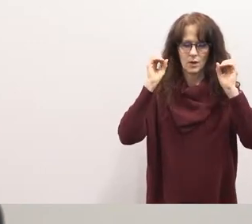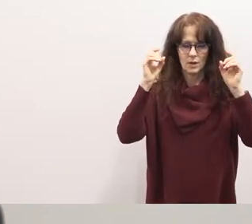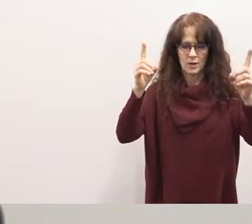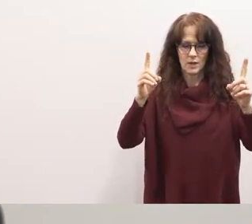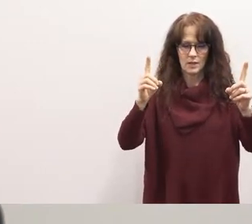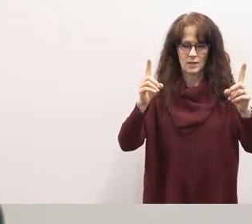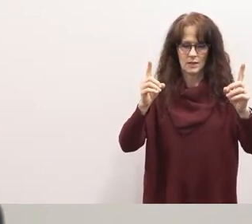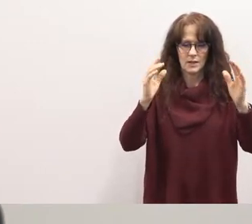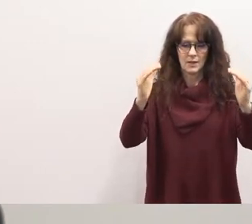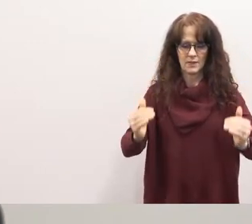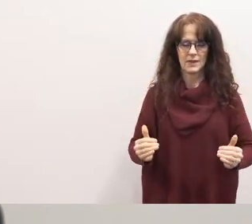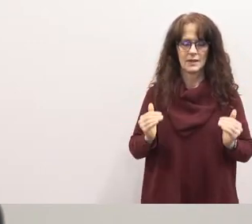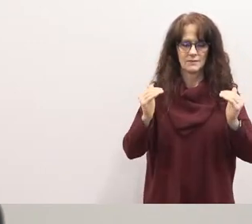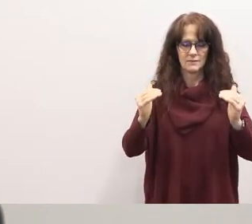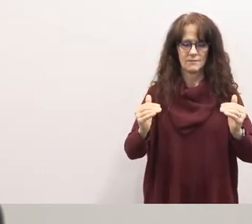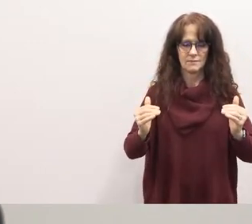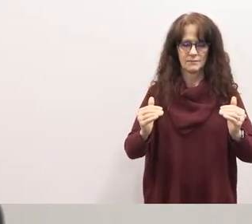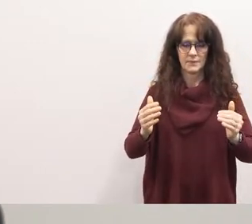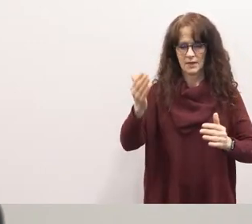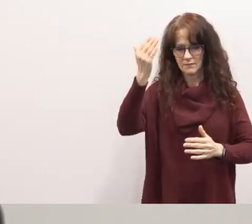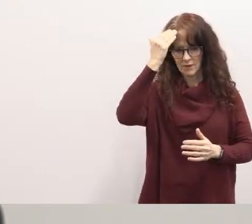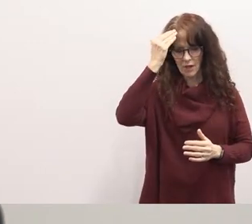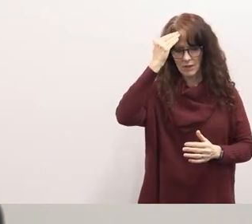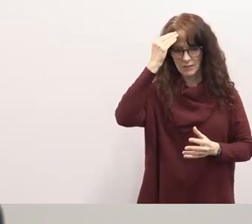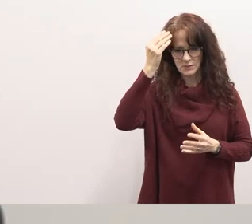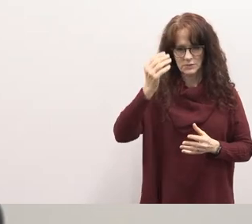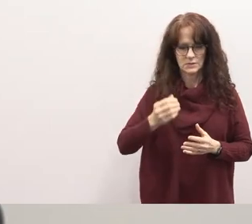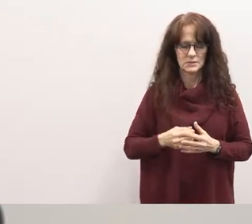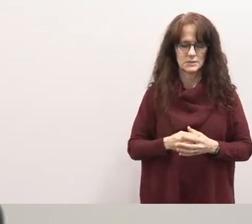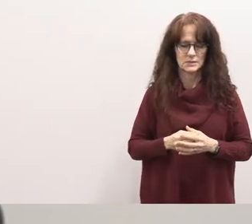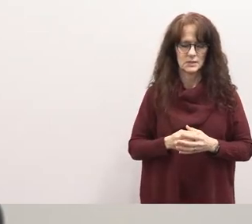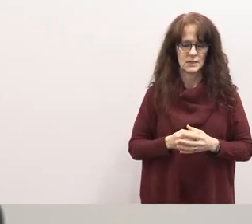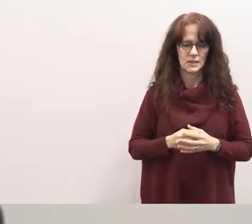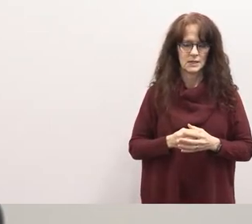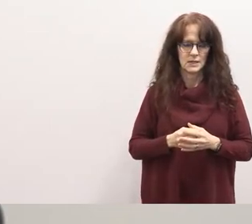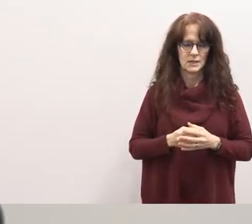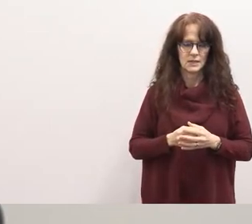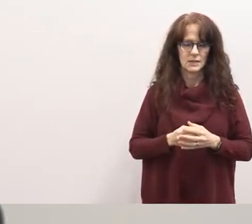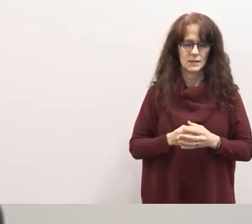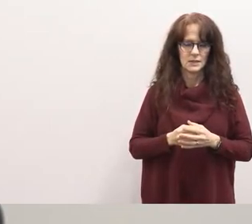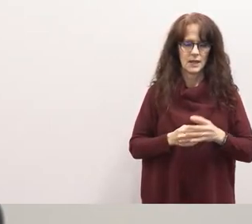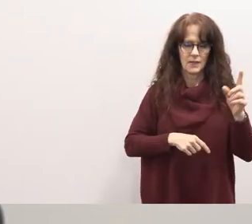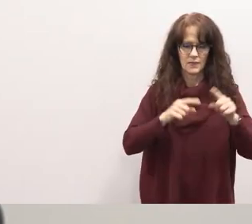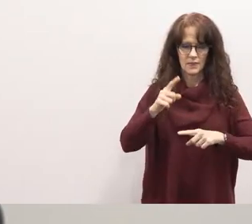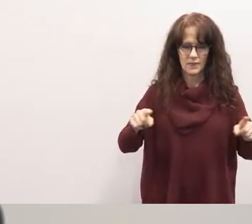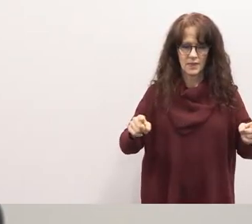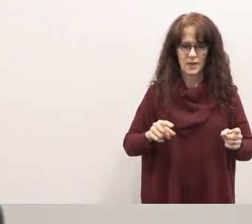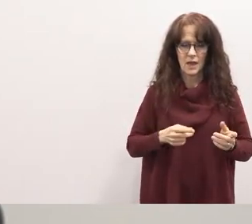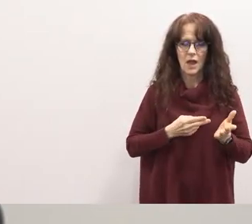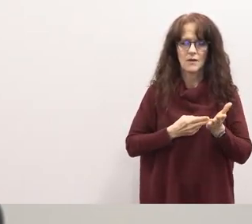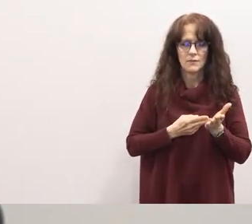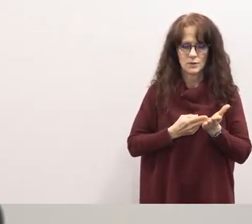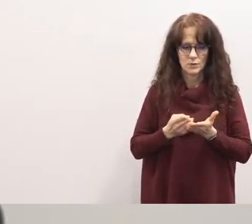is the advancement of knowledge and the dissemination of truth.